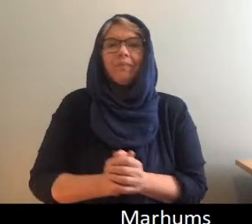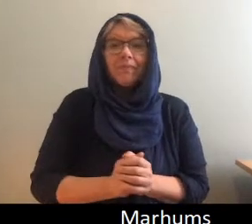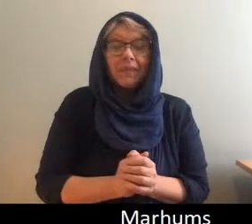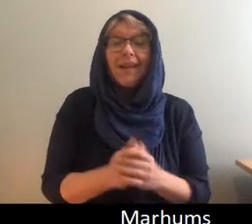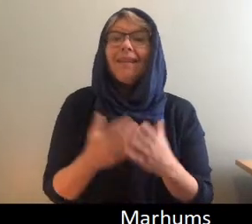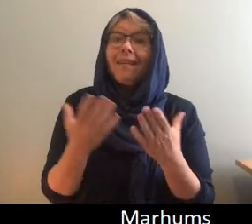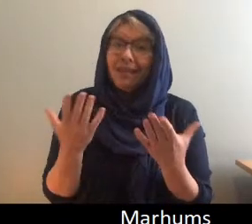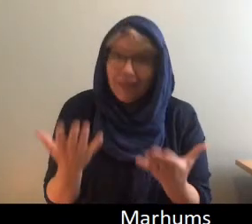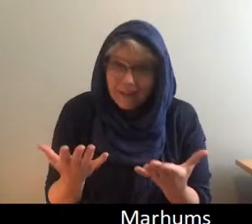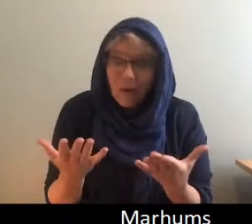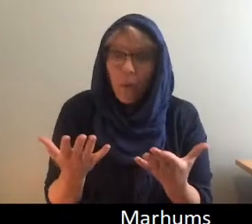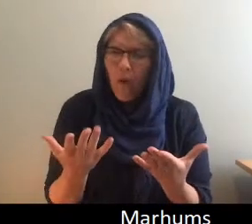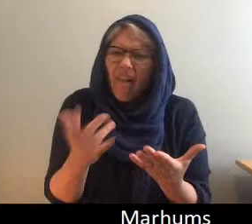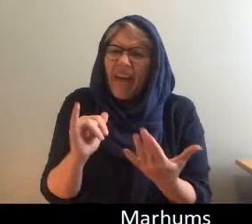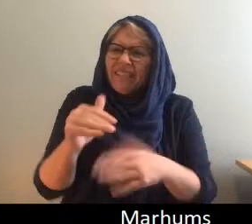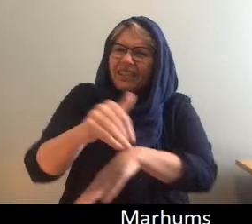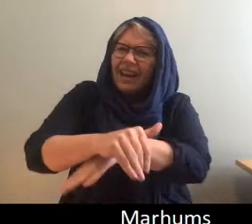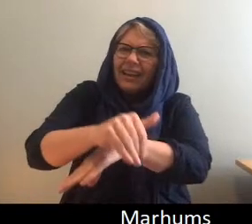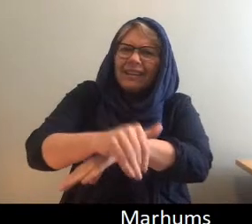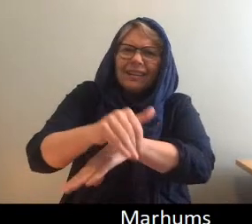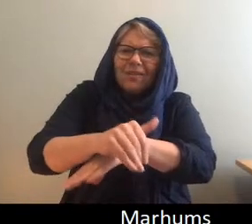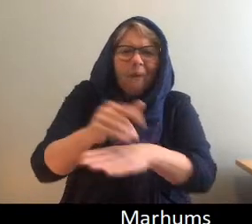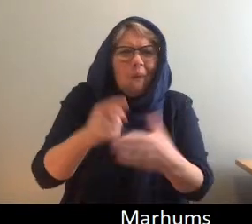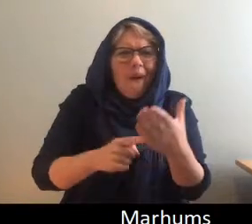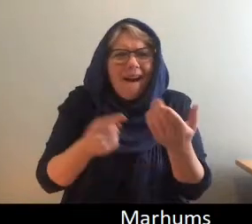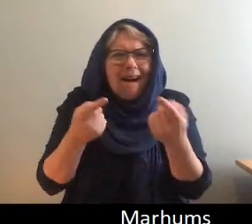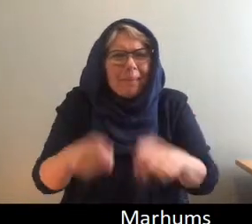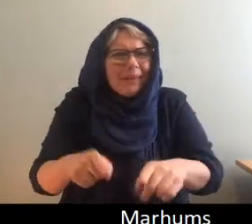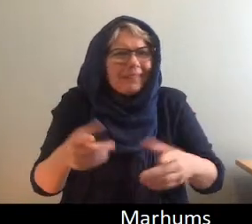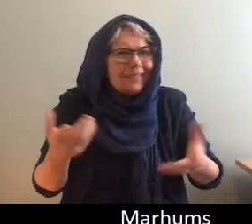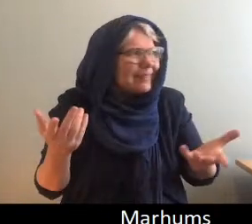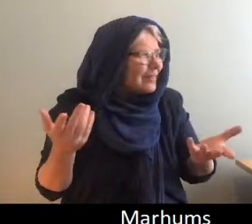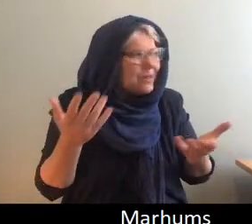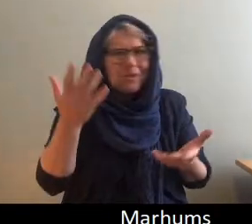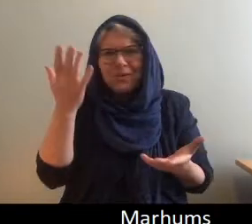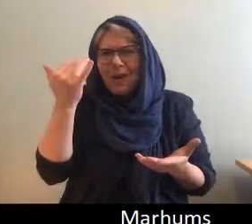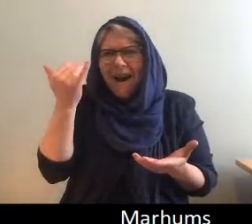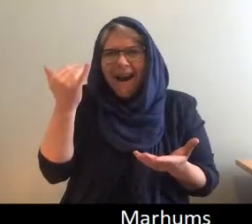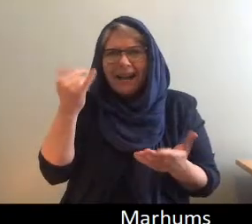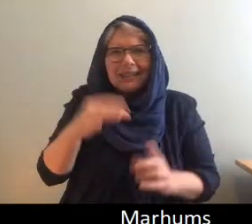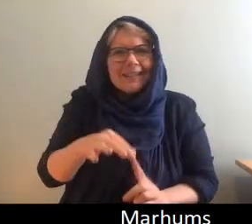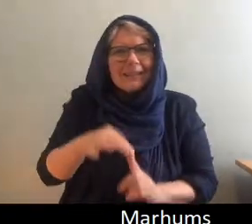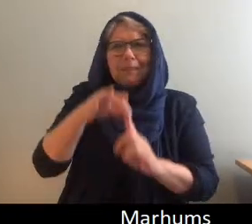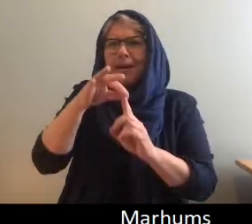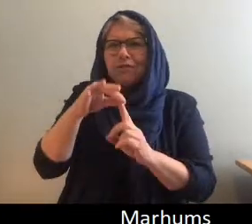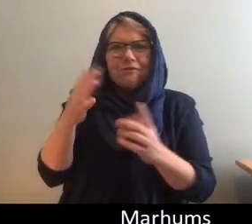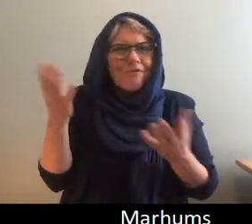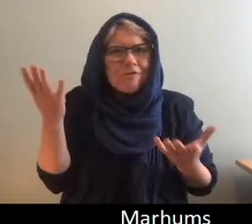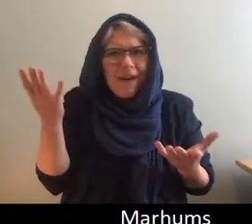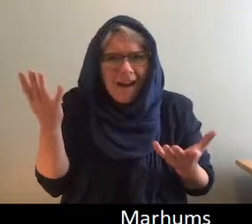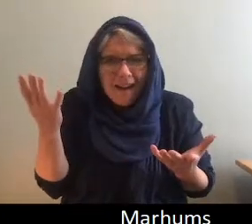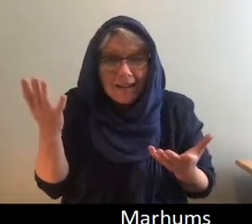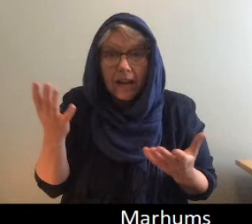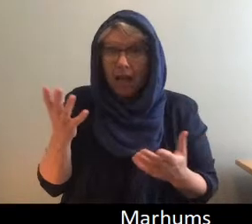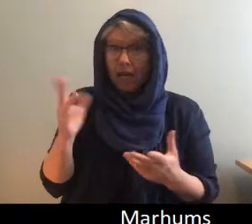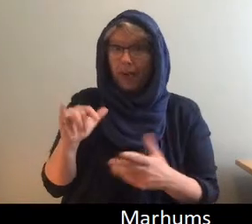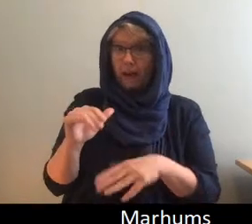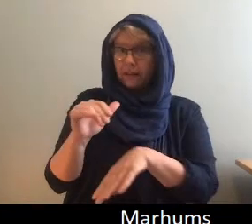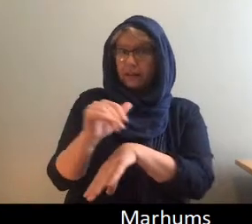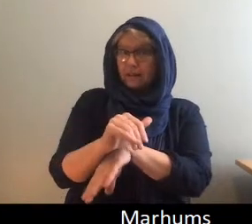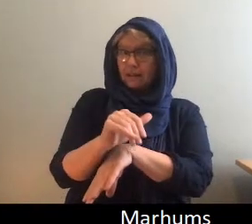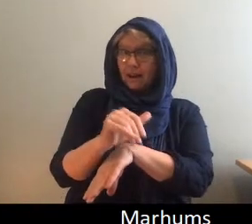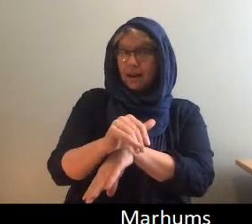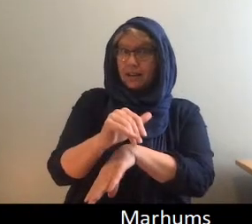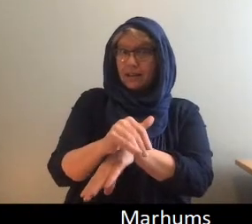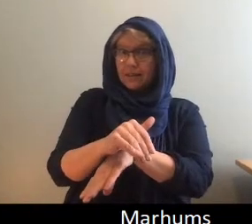angels and the spirits. So the angels and the spirits are descending on this night with the permission of